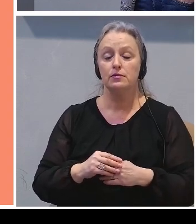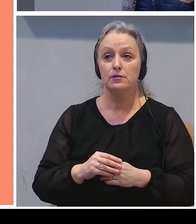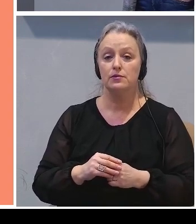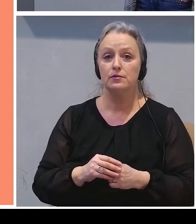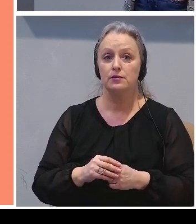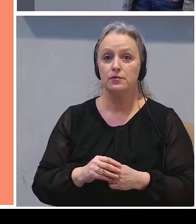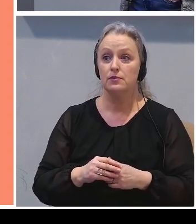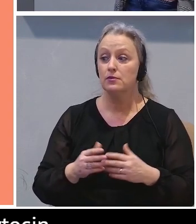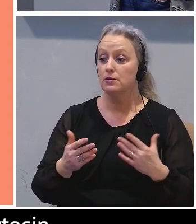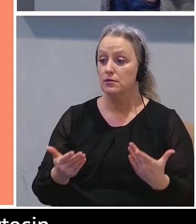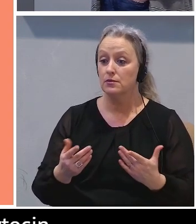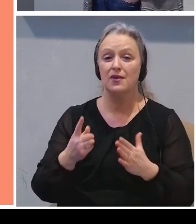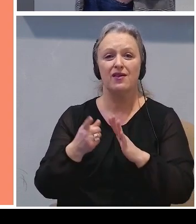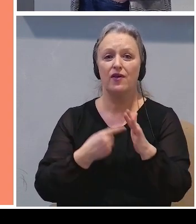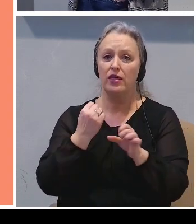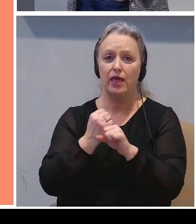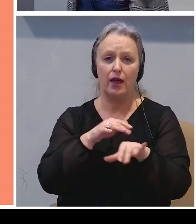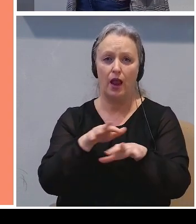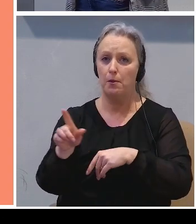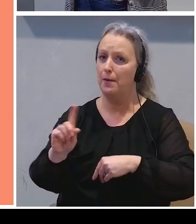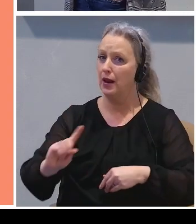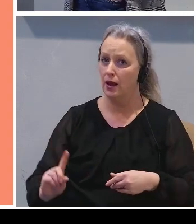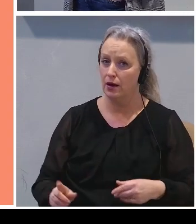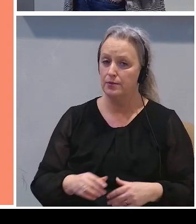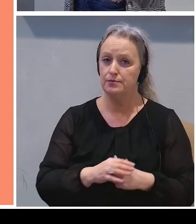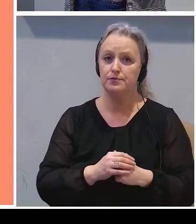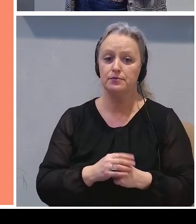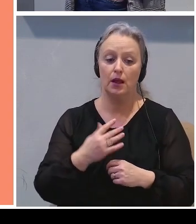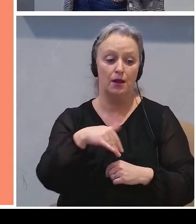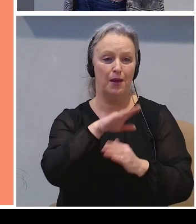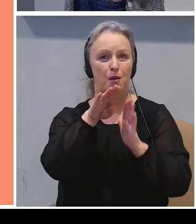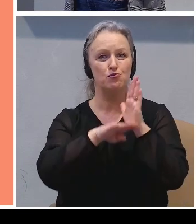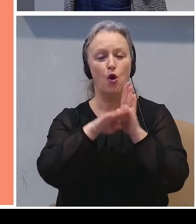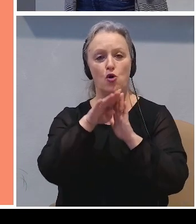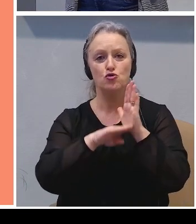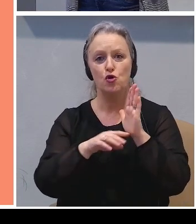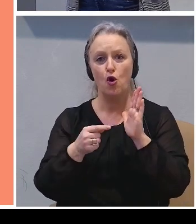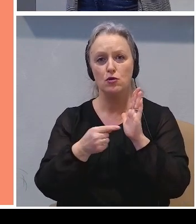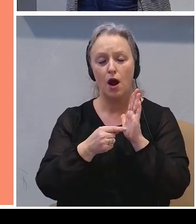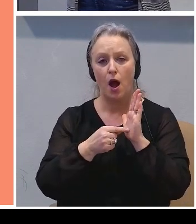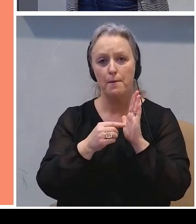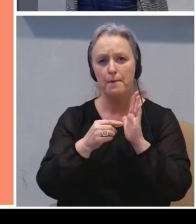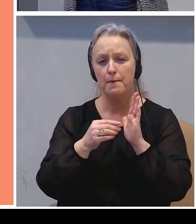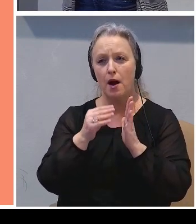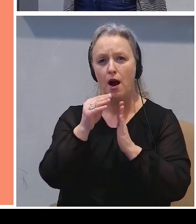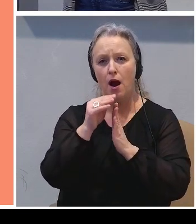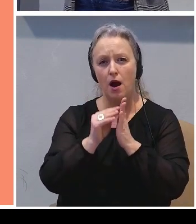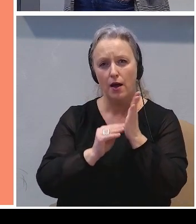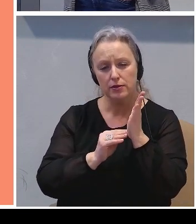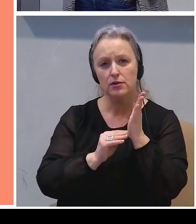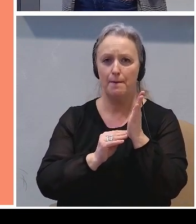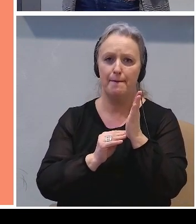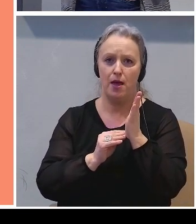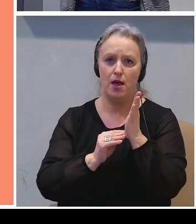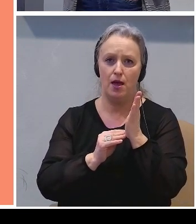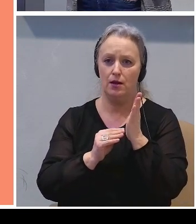this program, what ECRIN does is providing a certificate, making audits to clinical trial units to give them